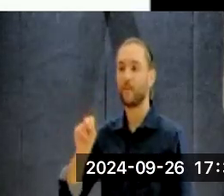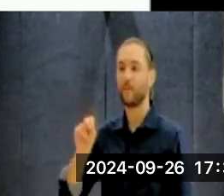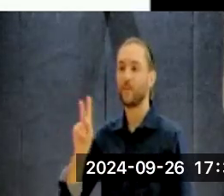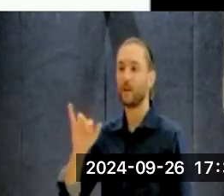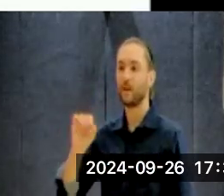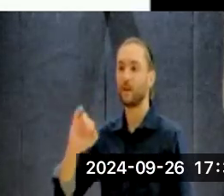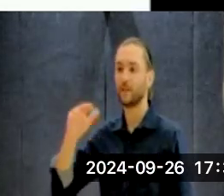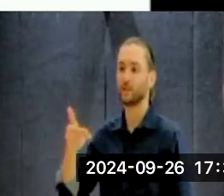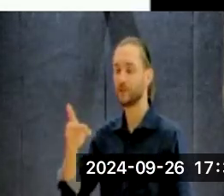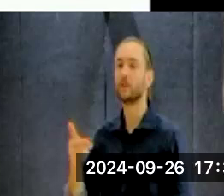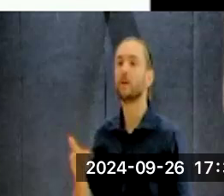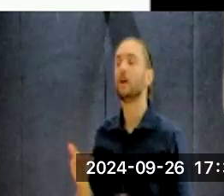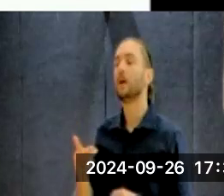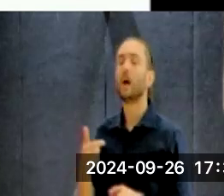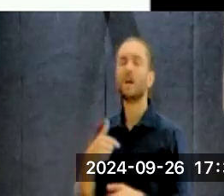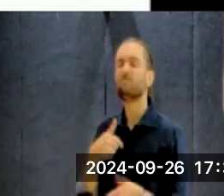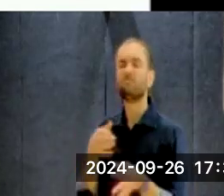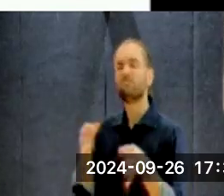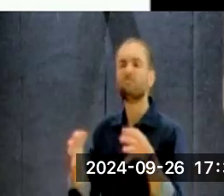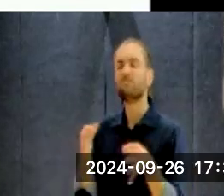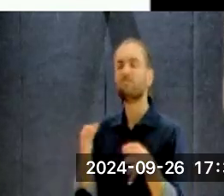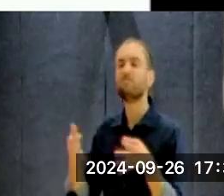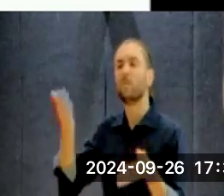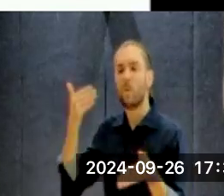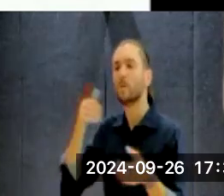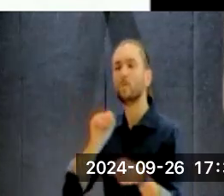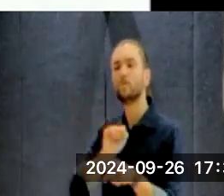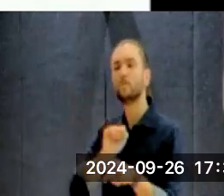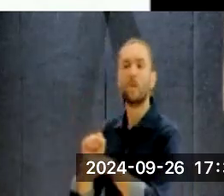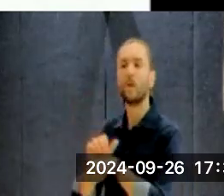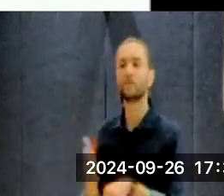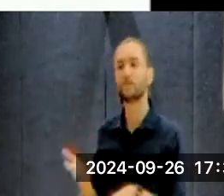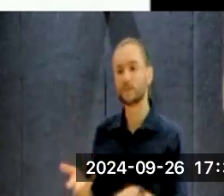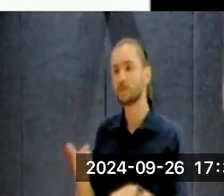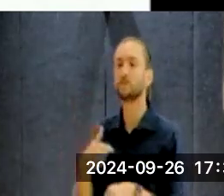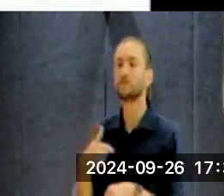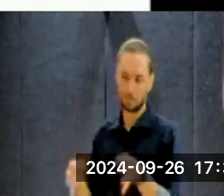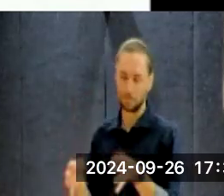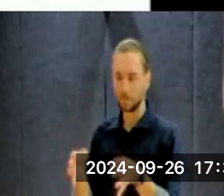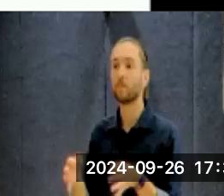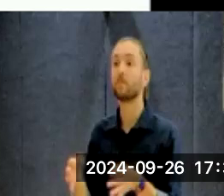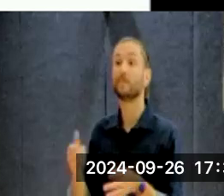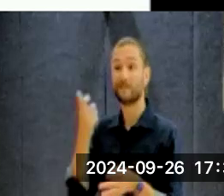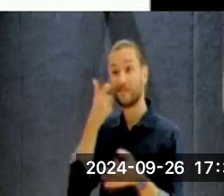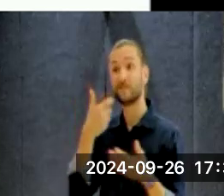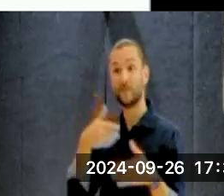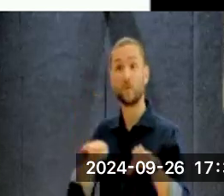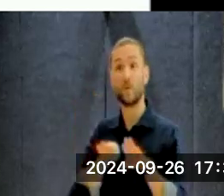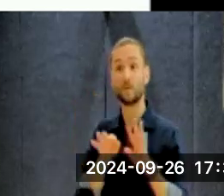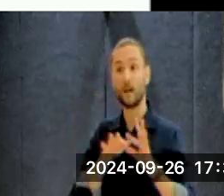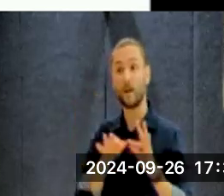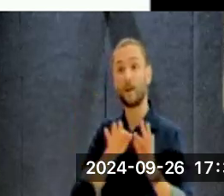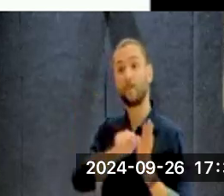As a couple of examples of what we've been up to at the California Civil Rights Council, we have recently closed a comment period on